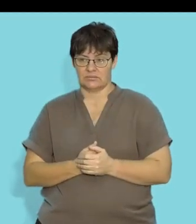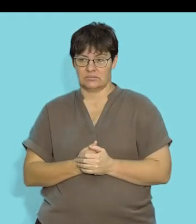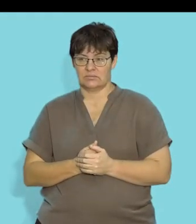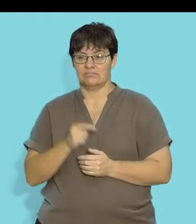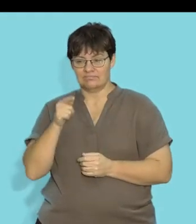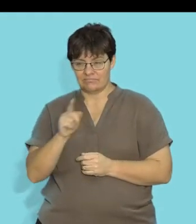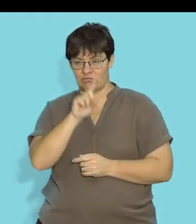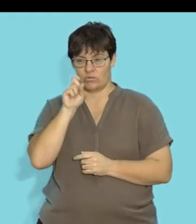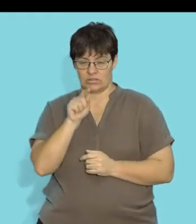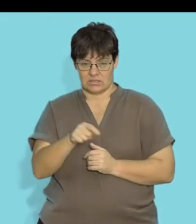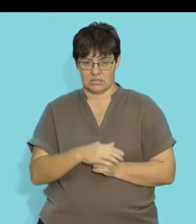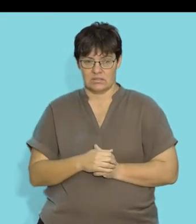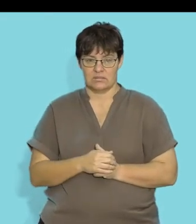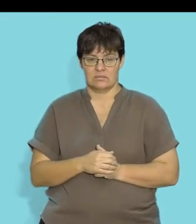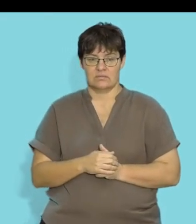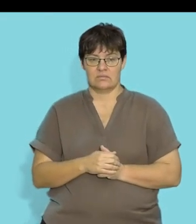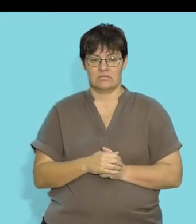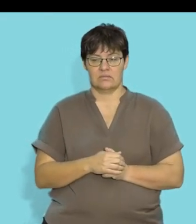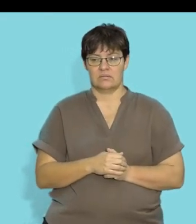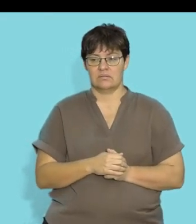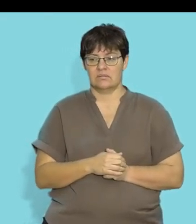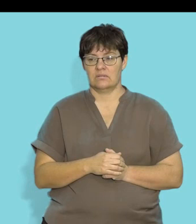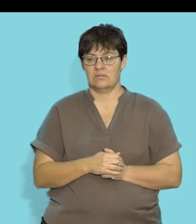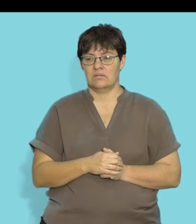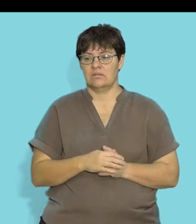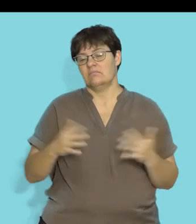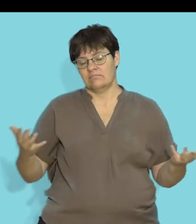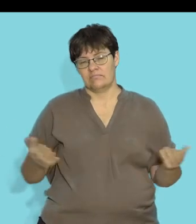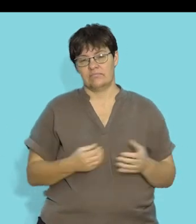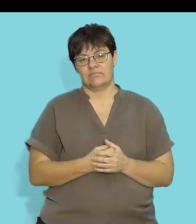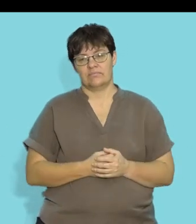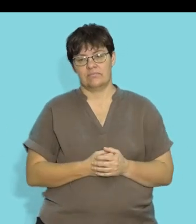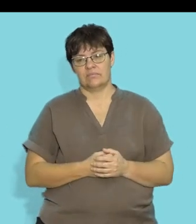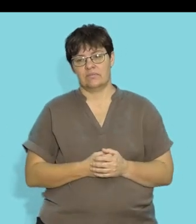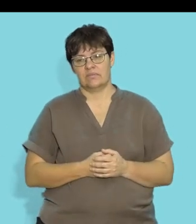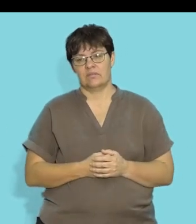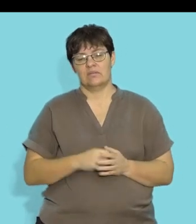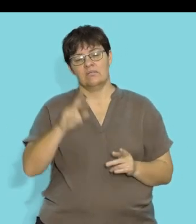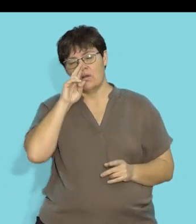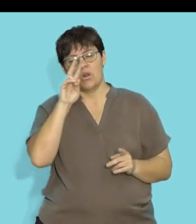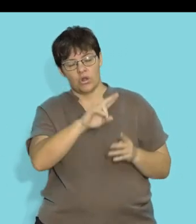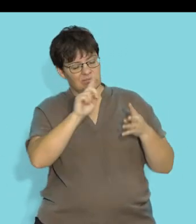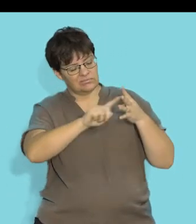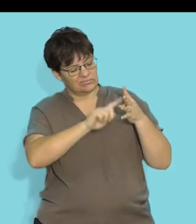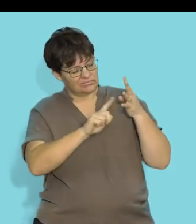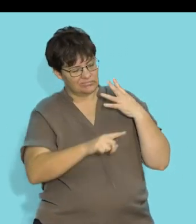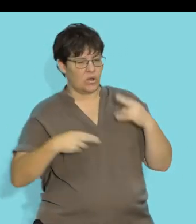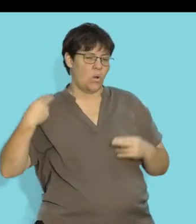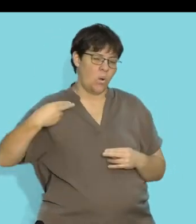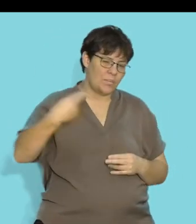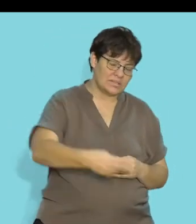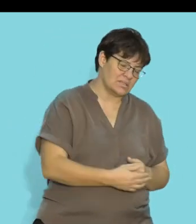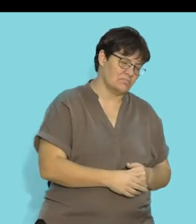And that's the rationale for that question. Okay, so guys, we obviously have looked at the